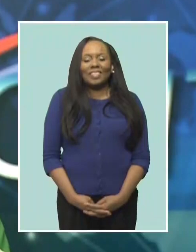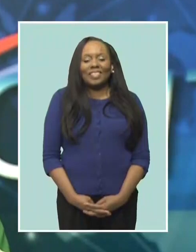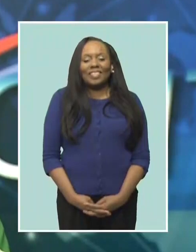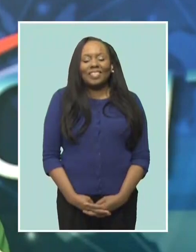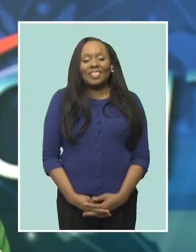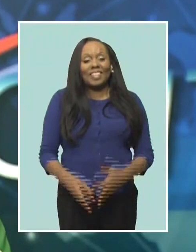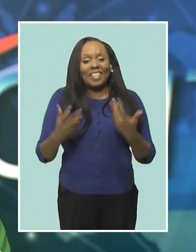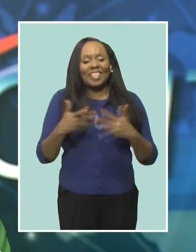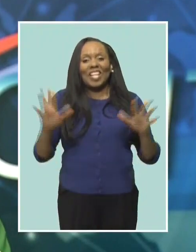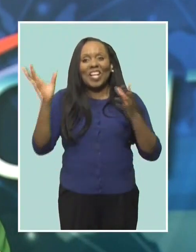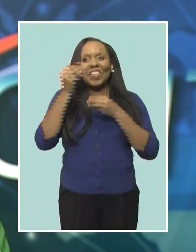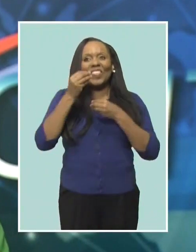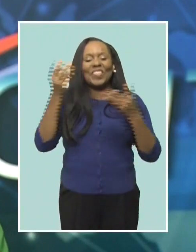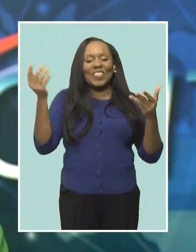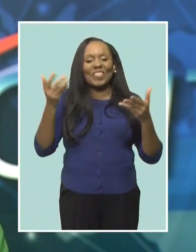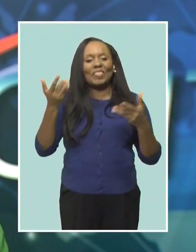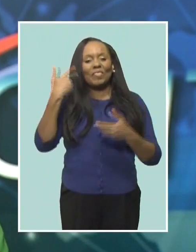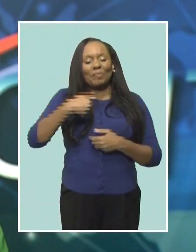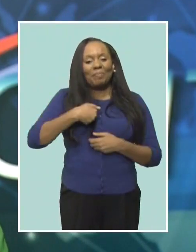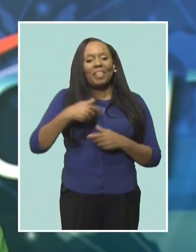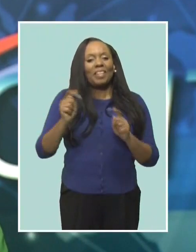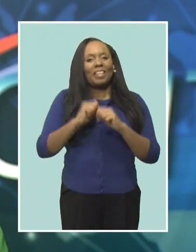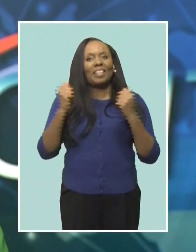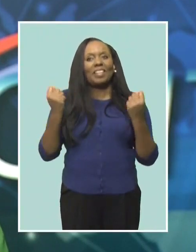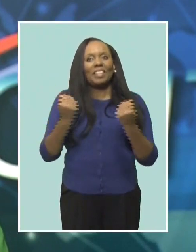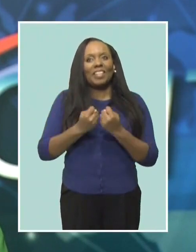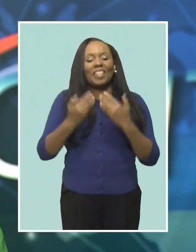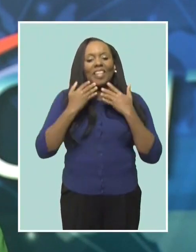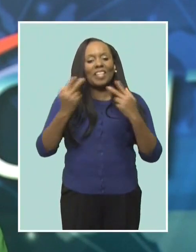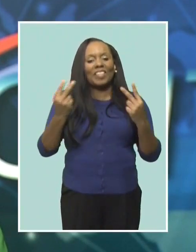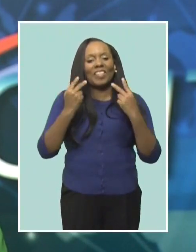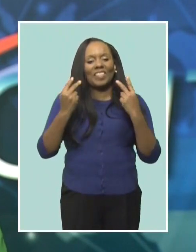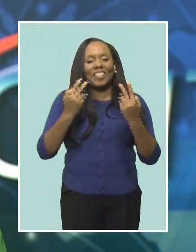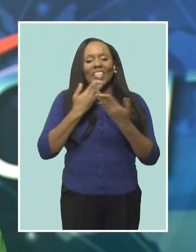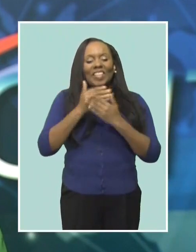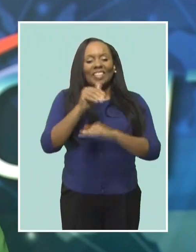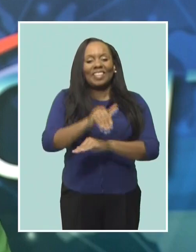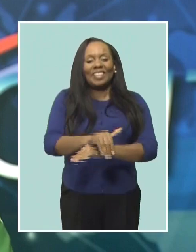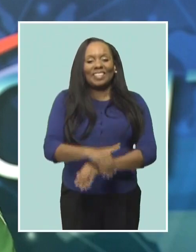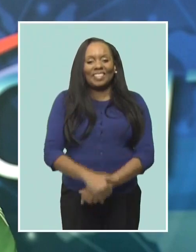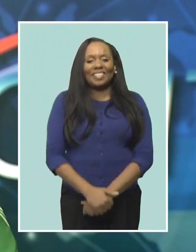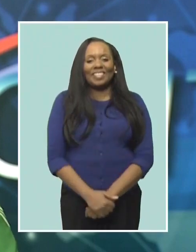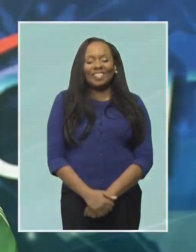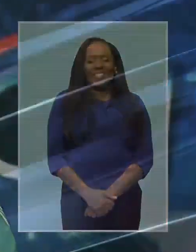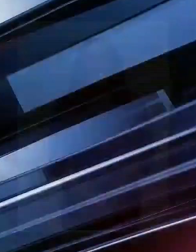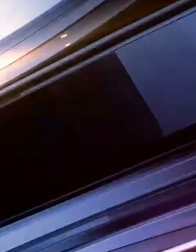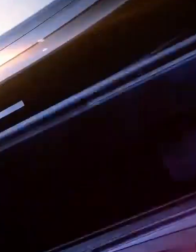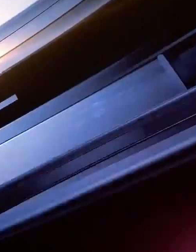And that's news for tonight. On behalf of the entire team, thanks for tuning in. Good night.